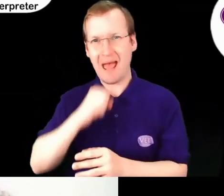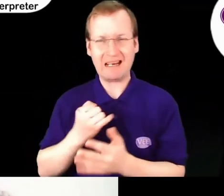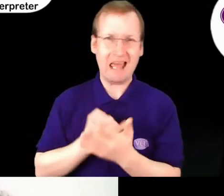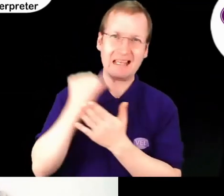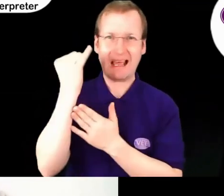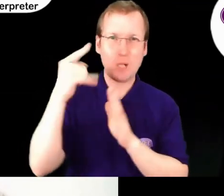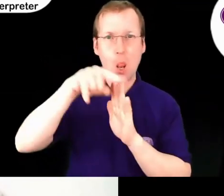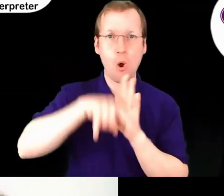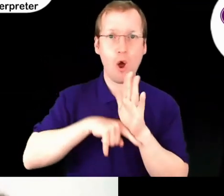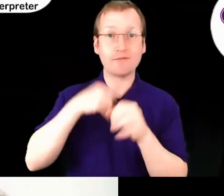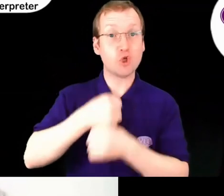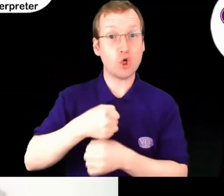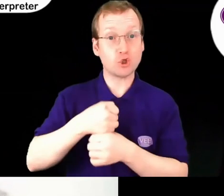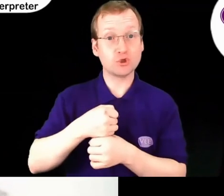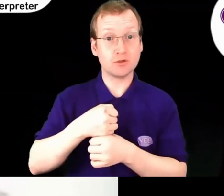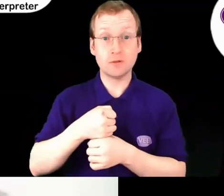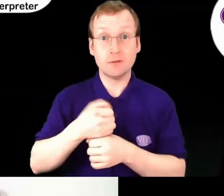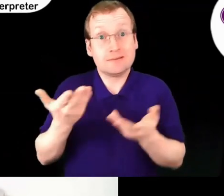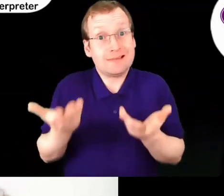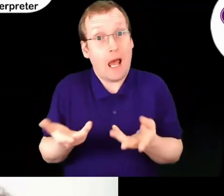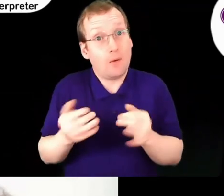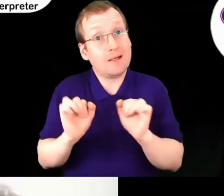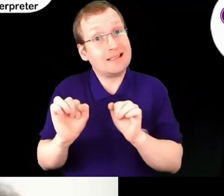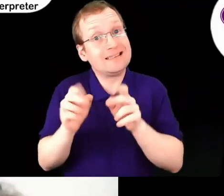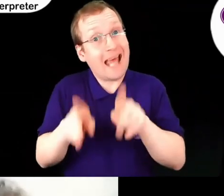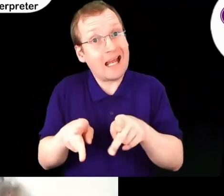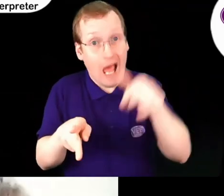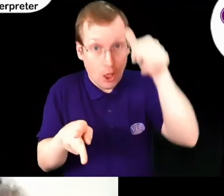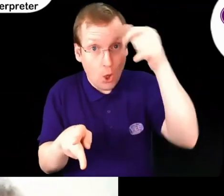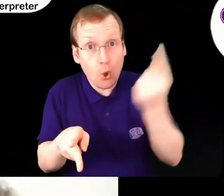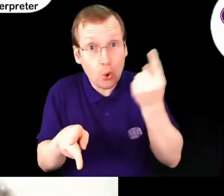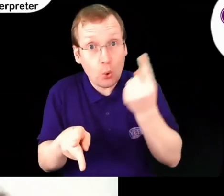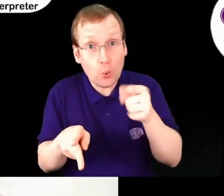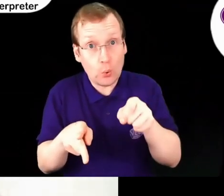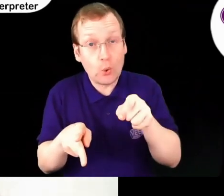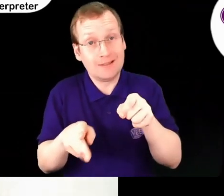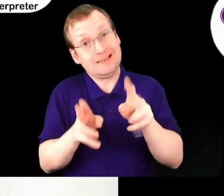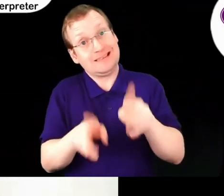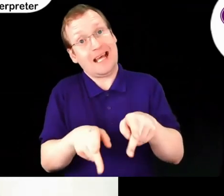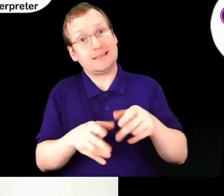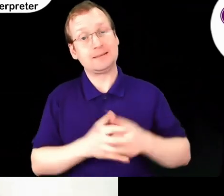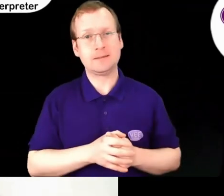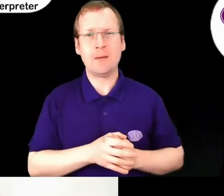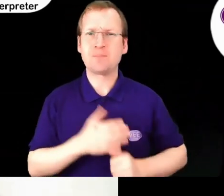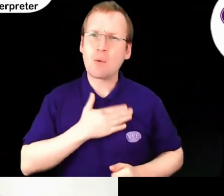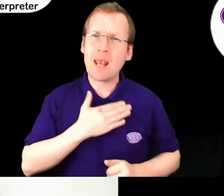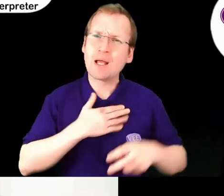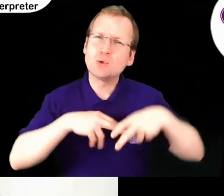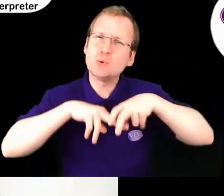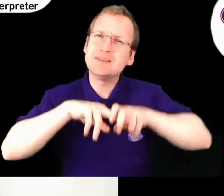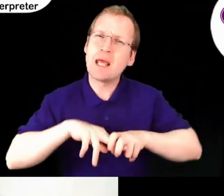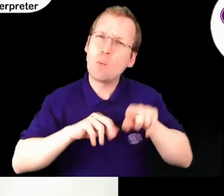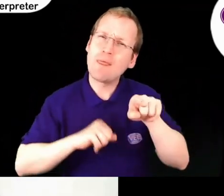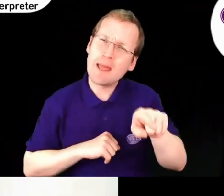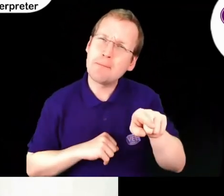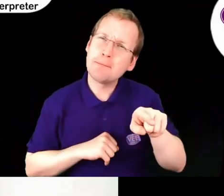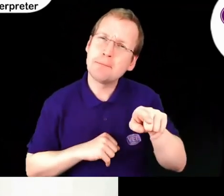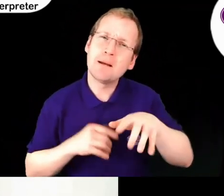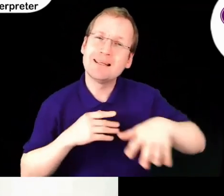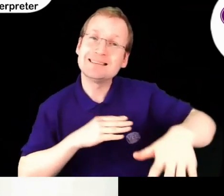church. He's dead. I know who he is, and he's dead. And I'd like to sit with him at a